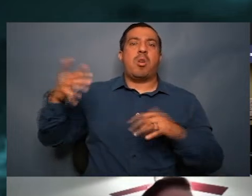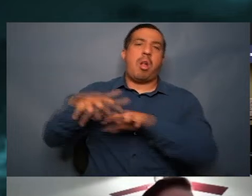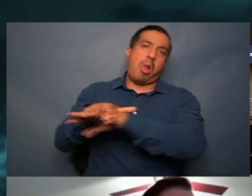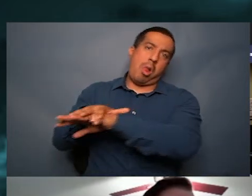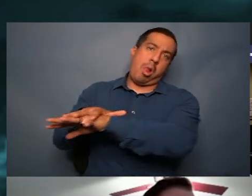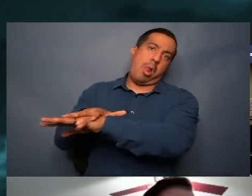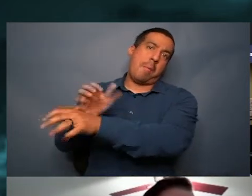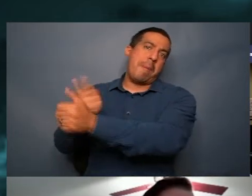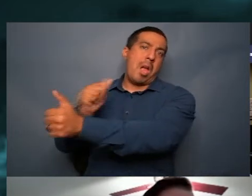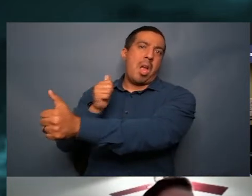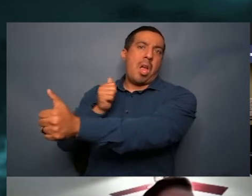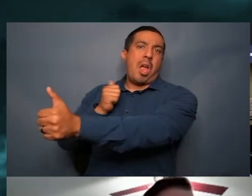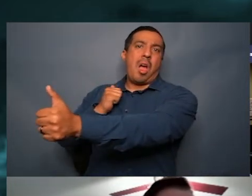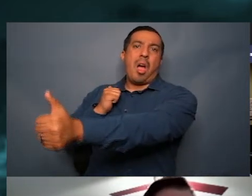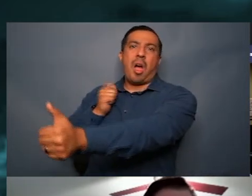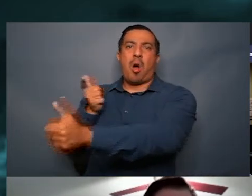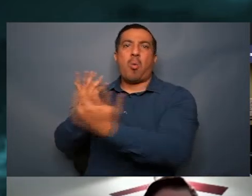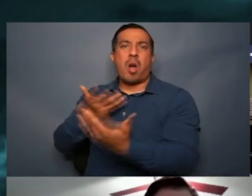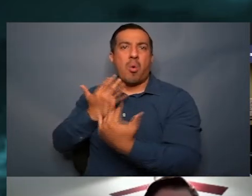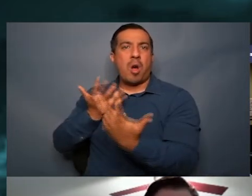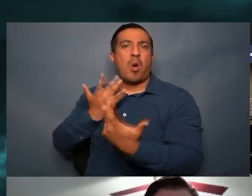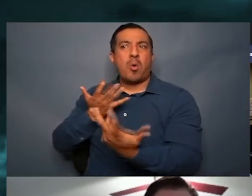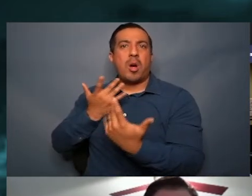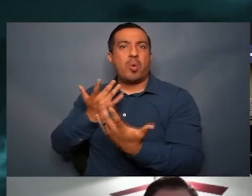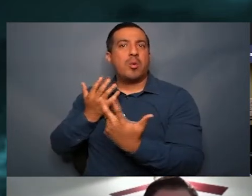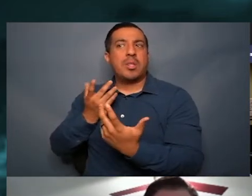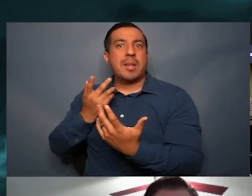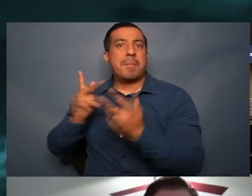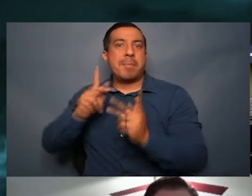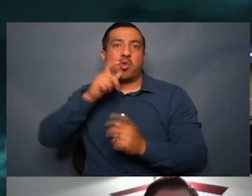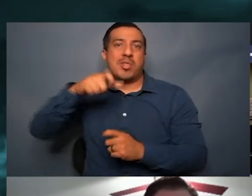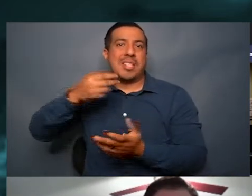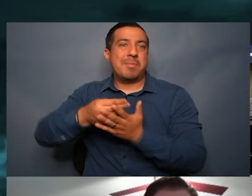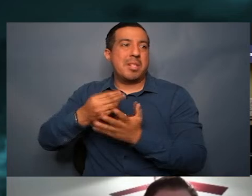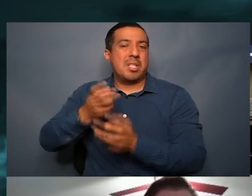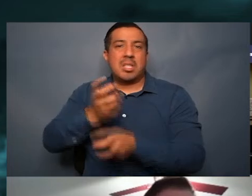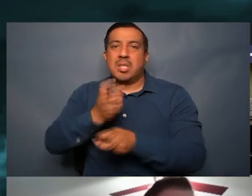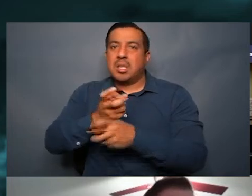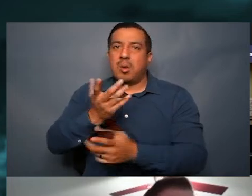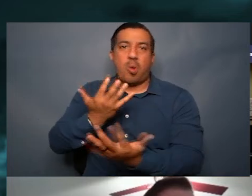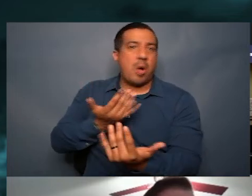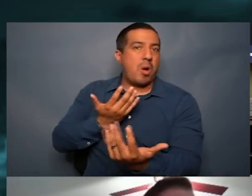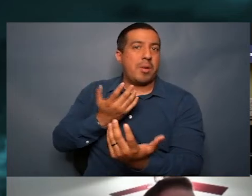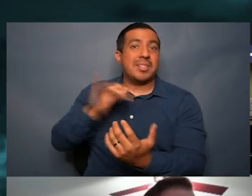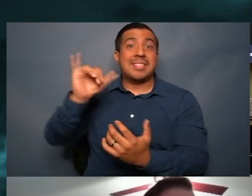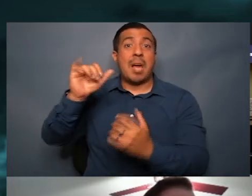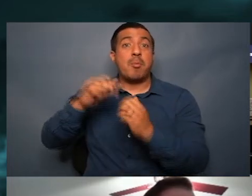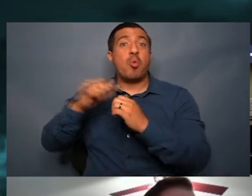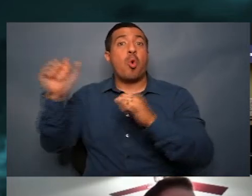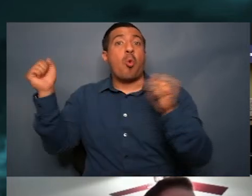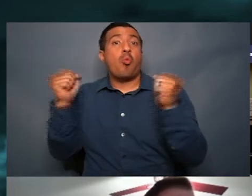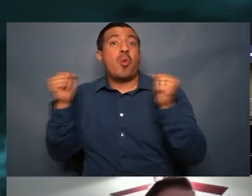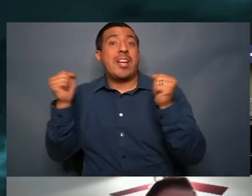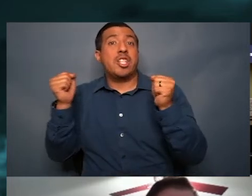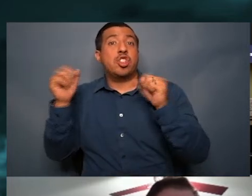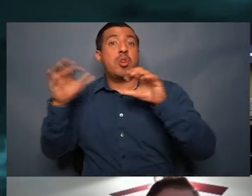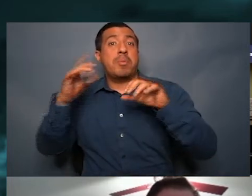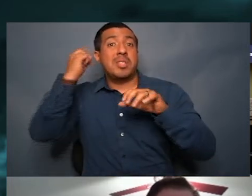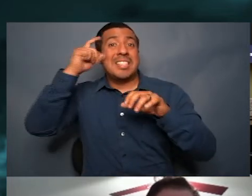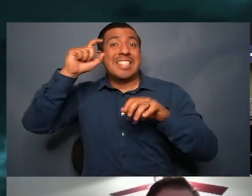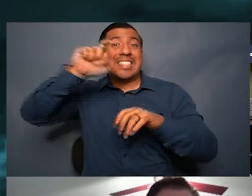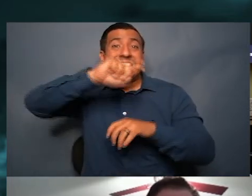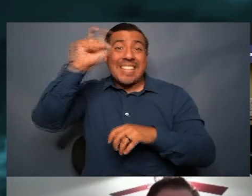for that to be able to get the claims out to the people who needed it. Same thing with the winter storm. The whole state of